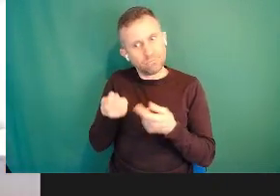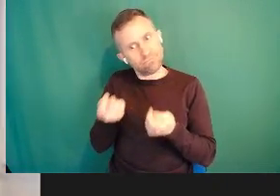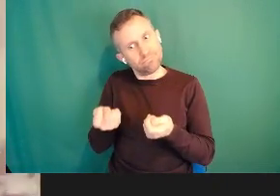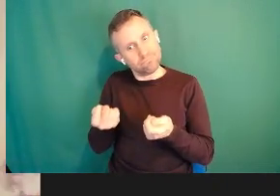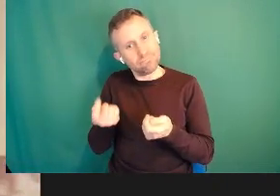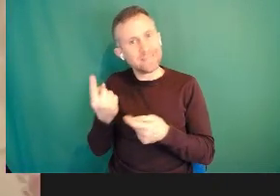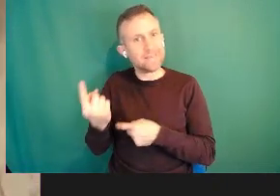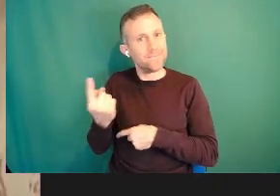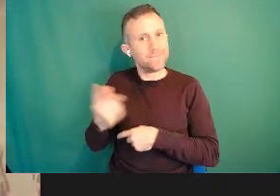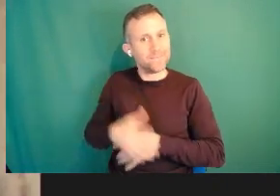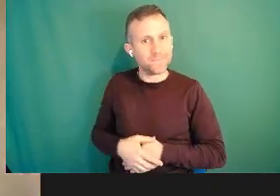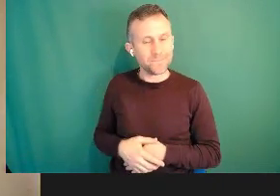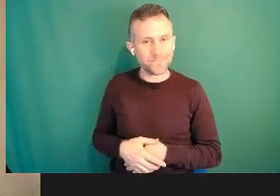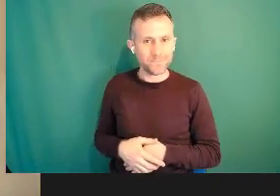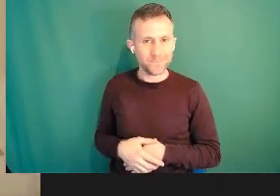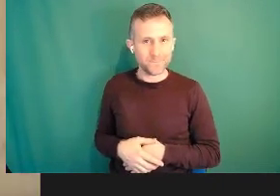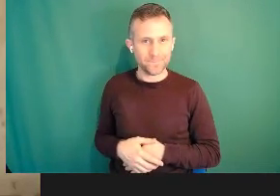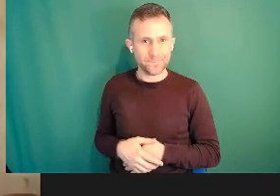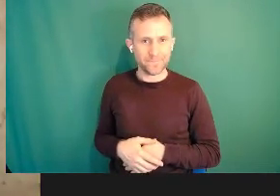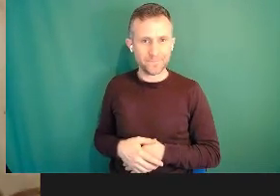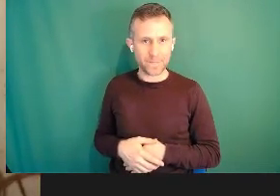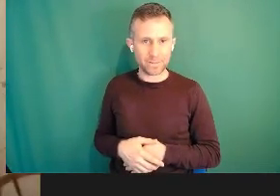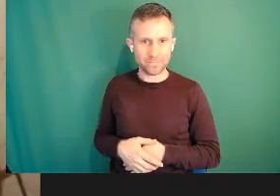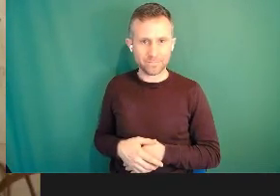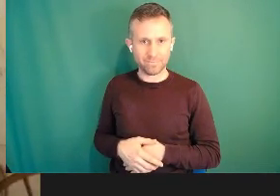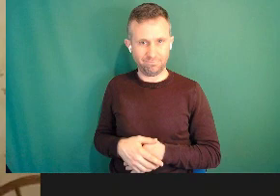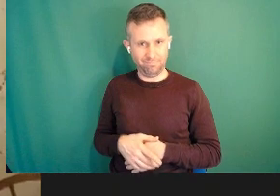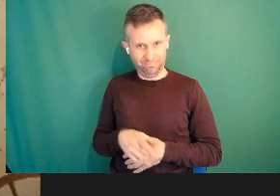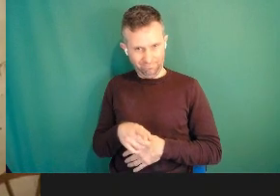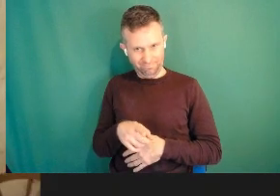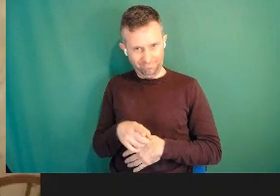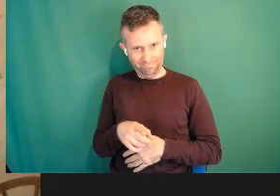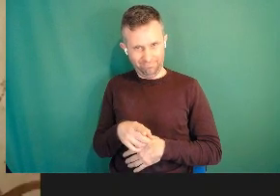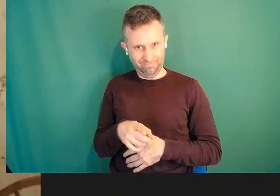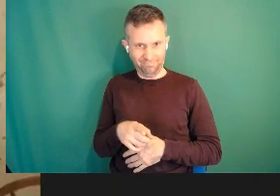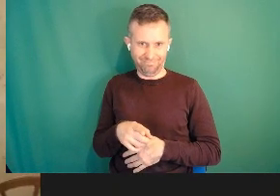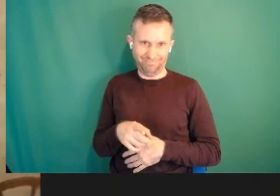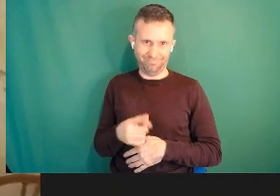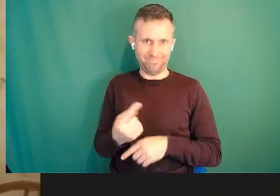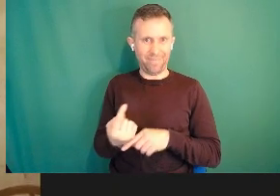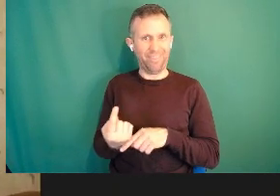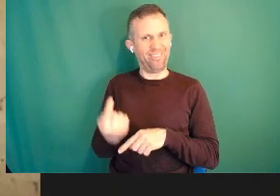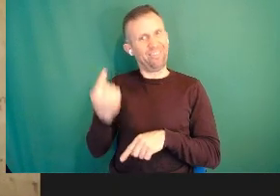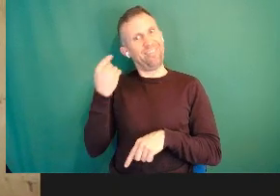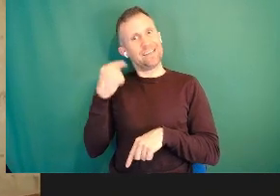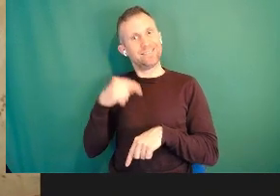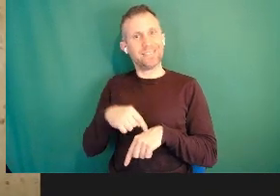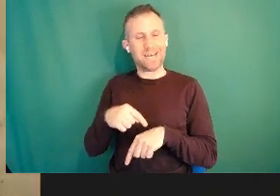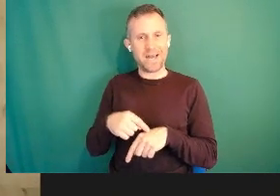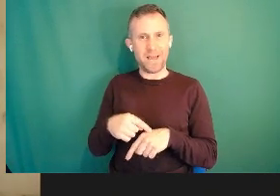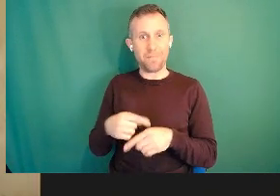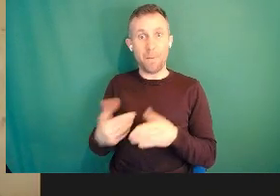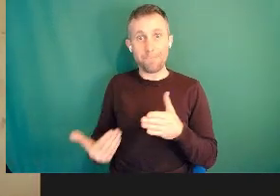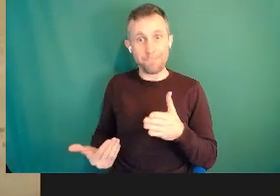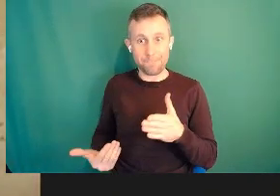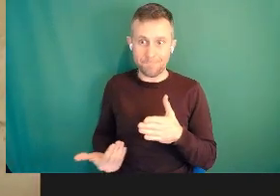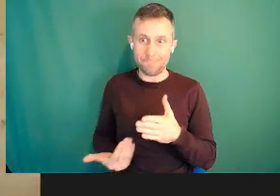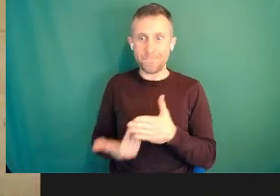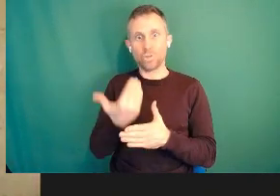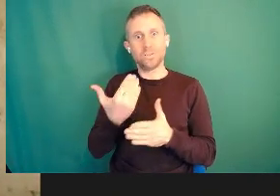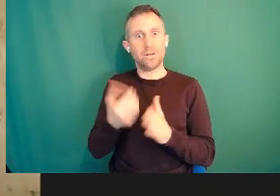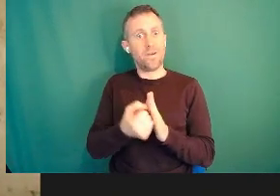We've got this is a fridge, and that's would have been bought. It would have been the latest technology